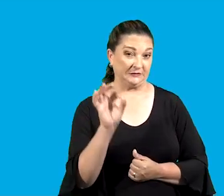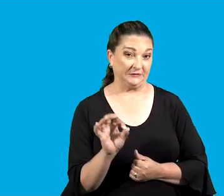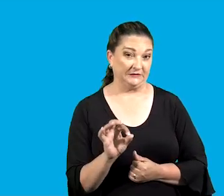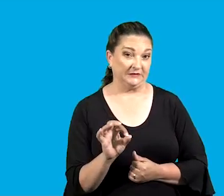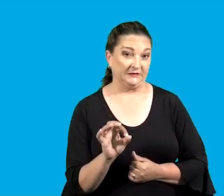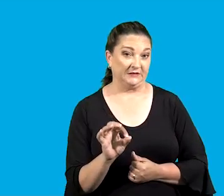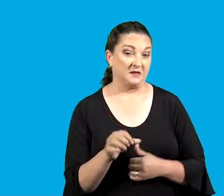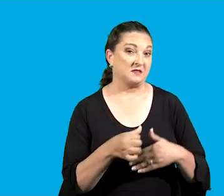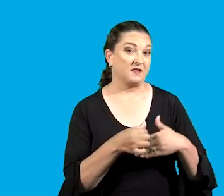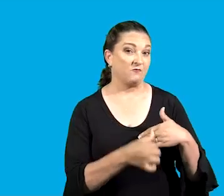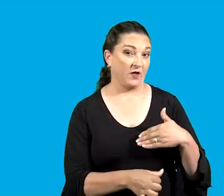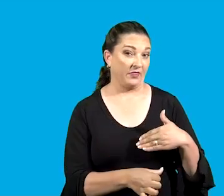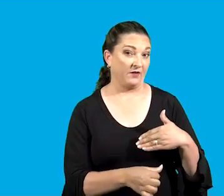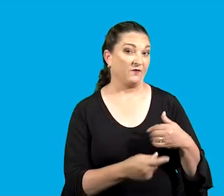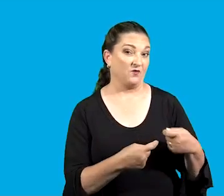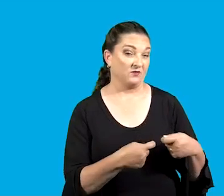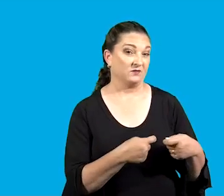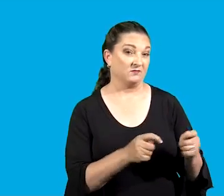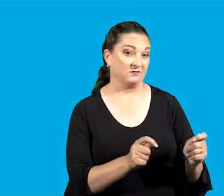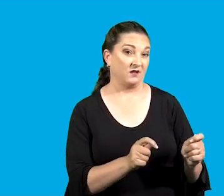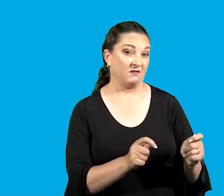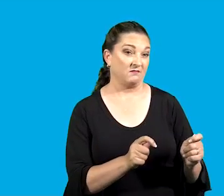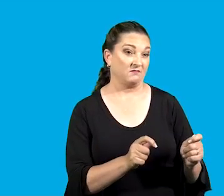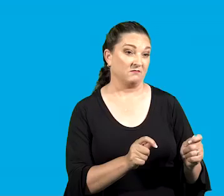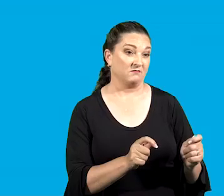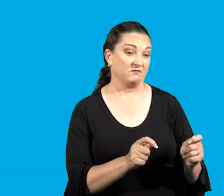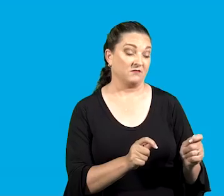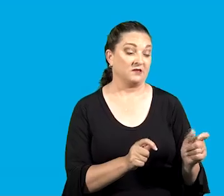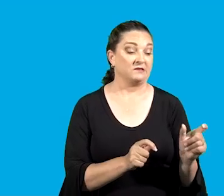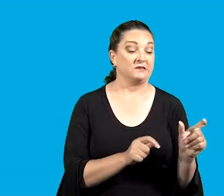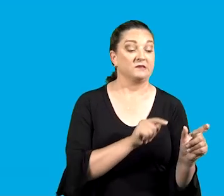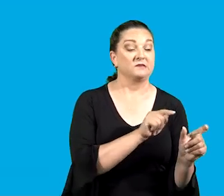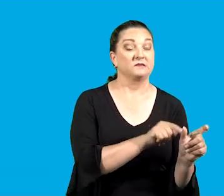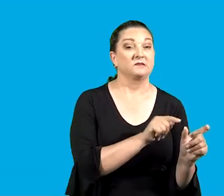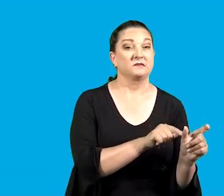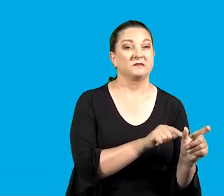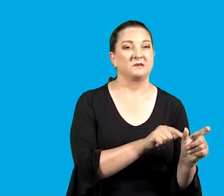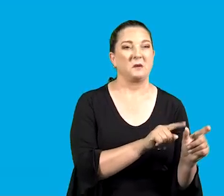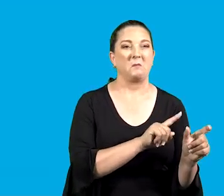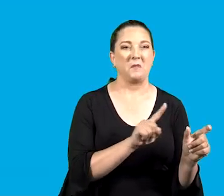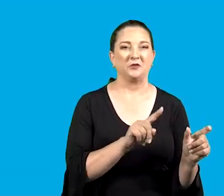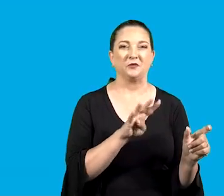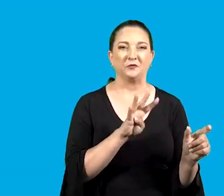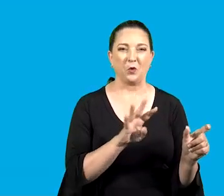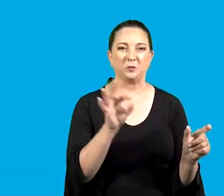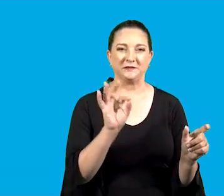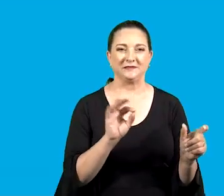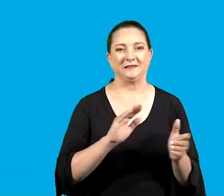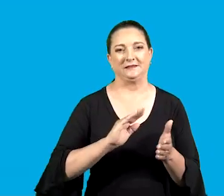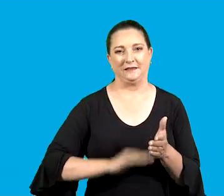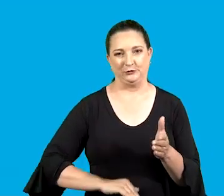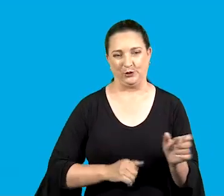60% is collected in the month of sale. In the month of sale, less 4%